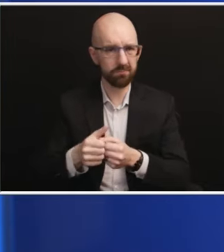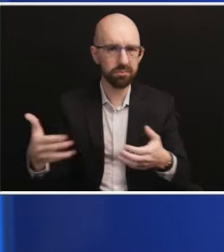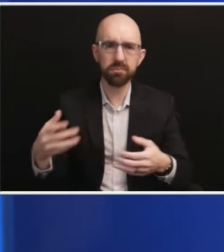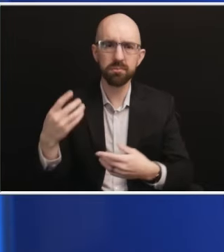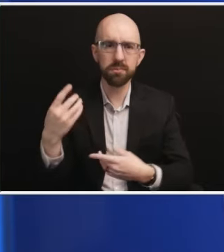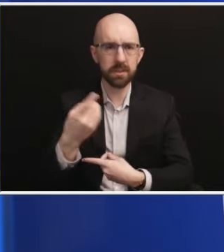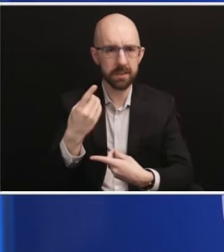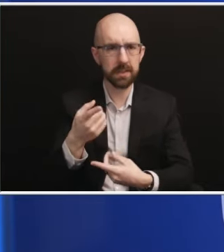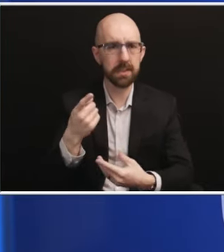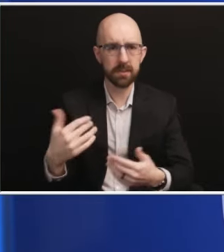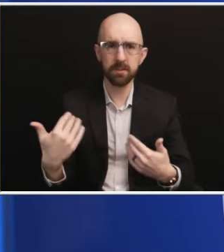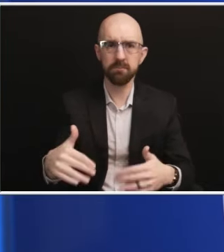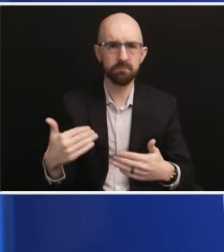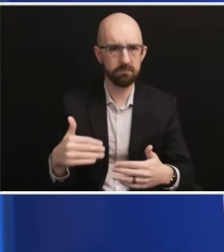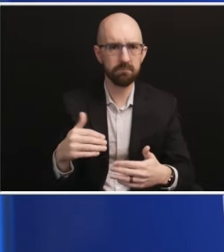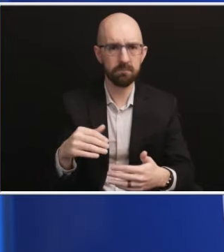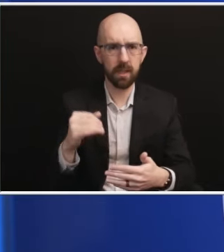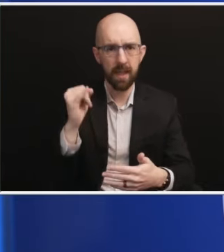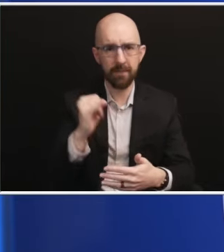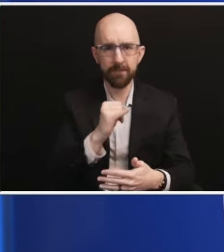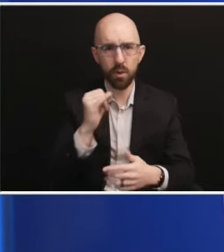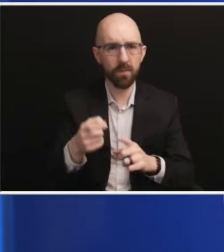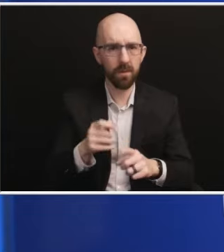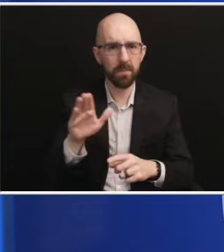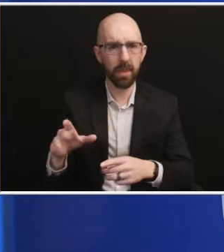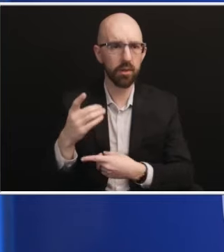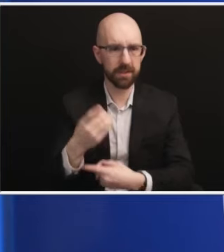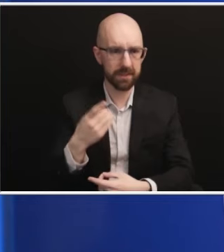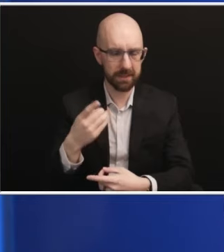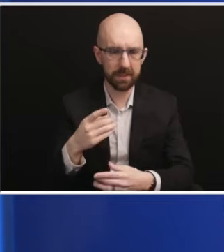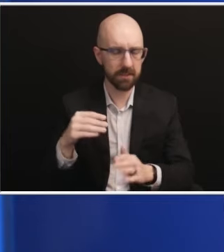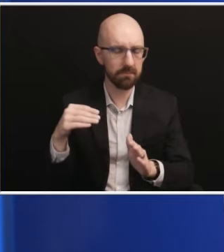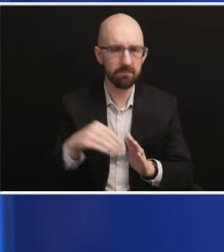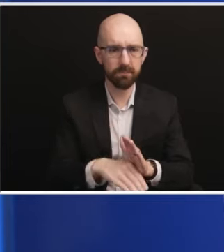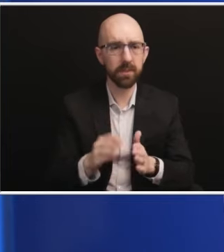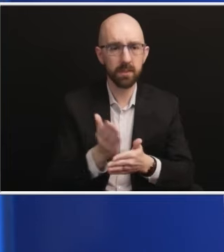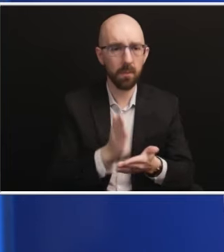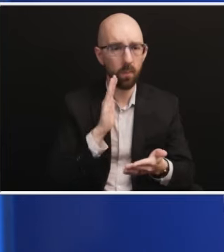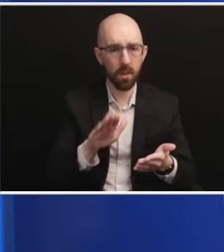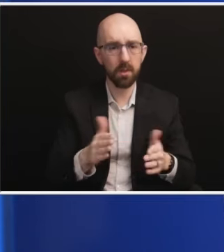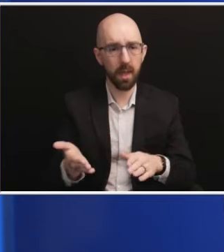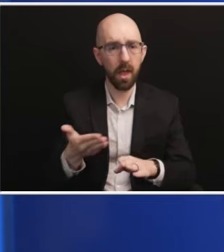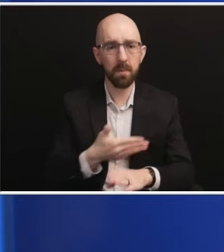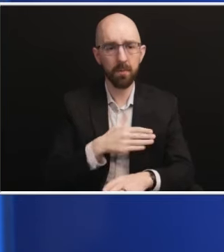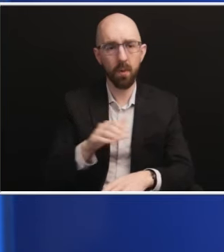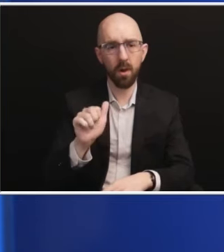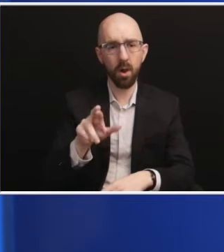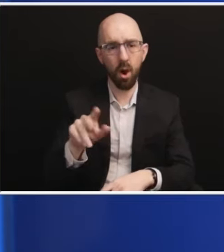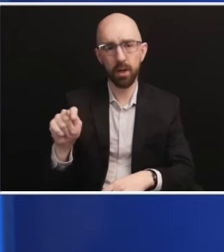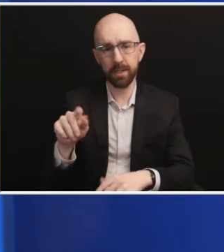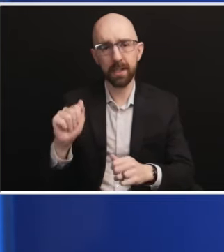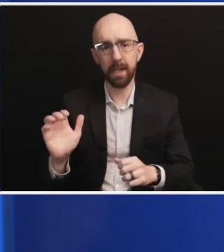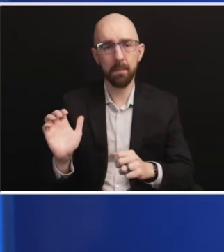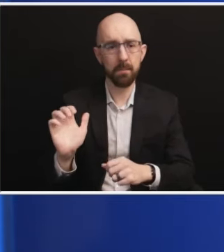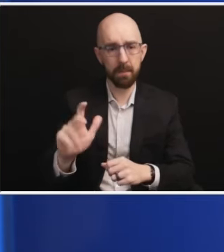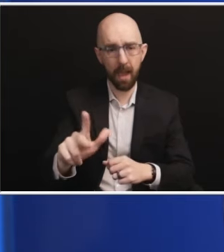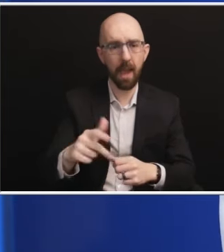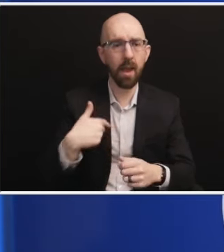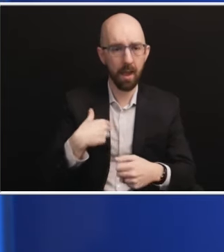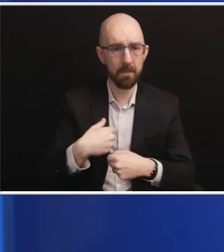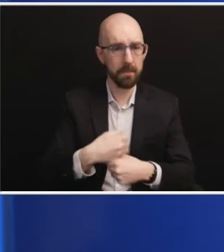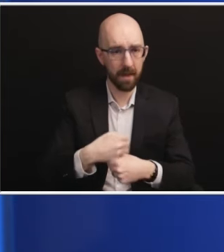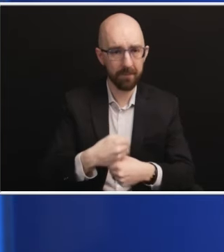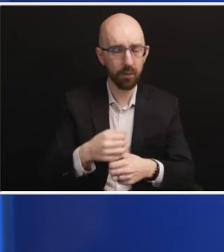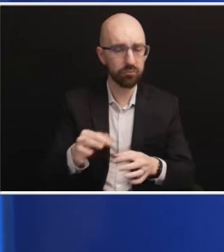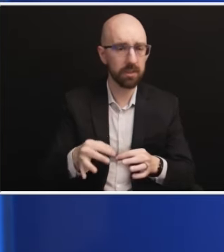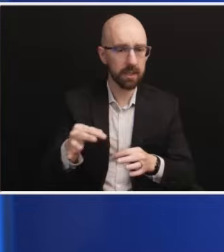their disease progression, and some will die before CAR T can get back to them. We had manufacturing delays,